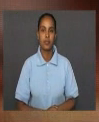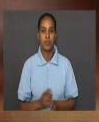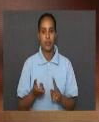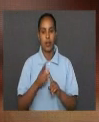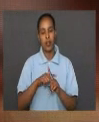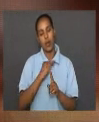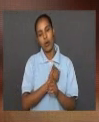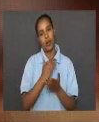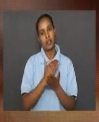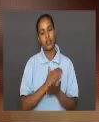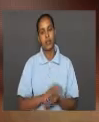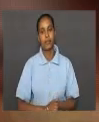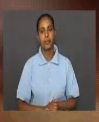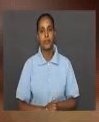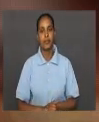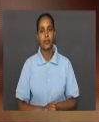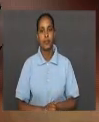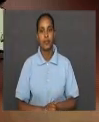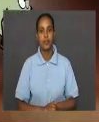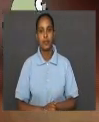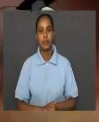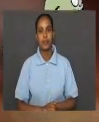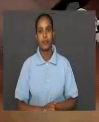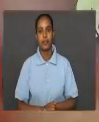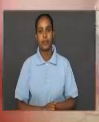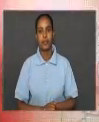Let's get back to our lesson.